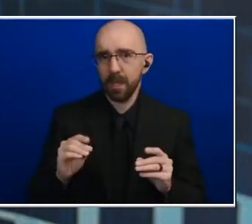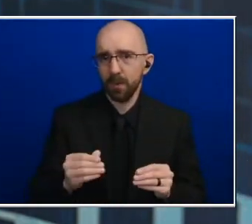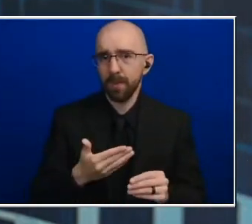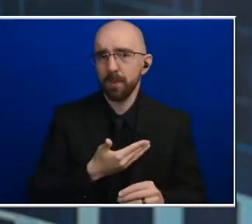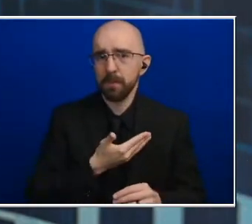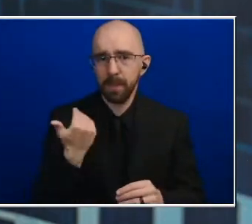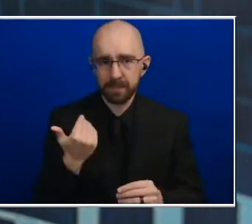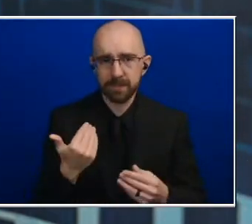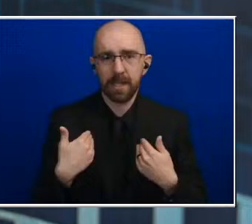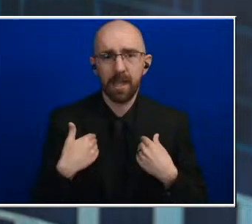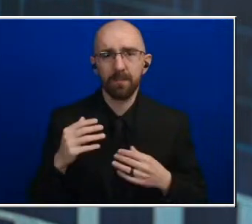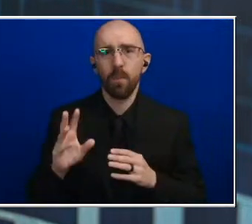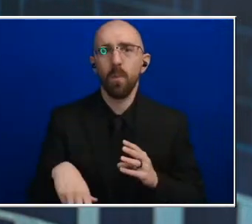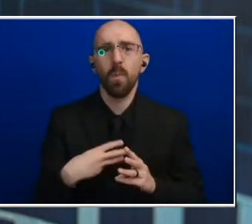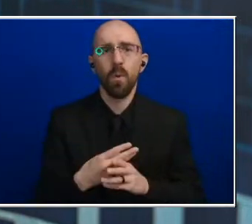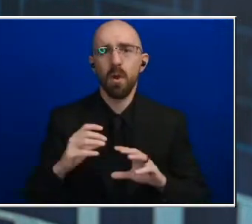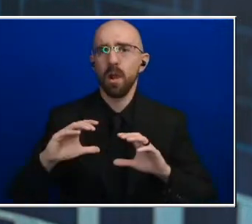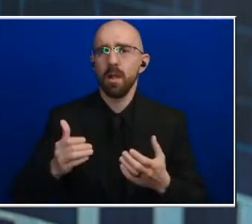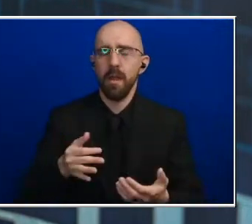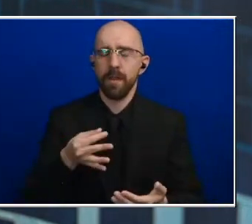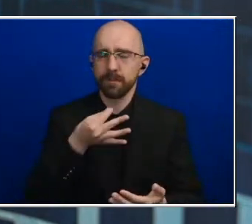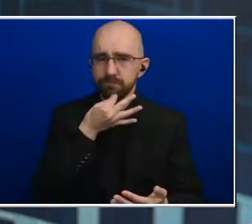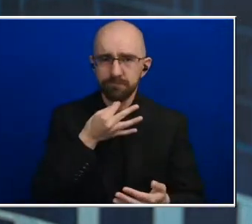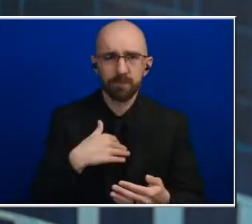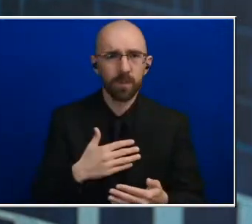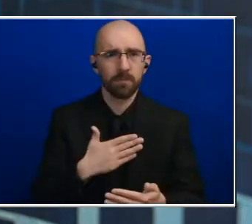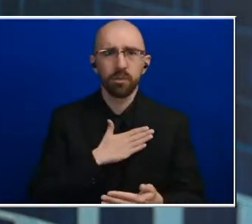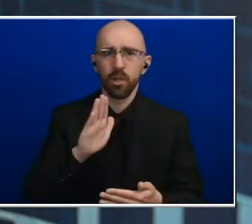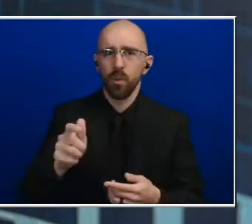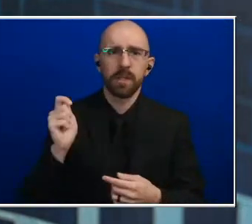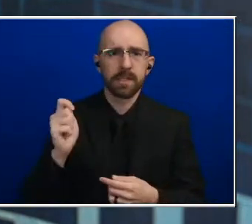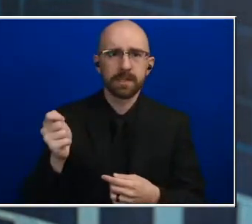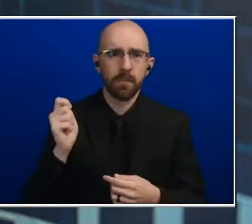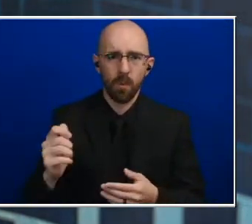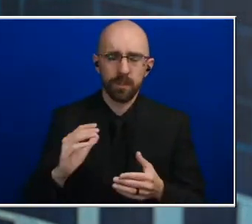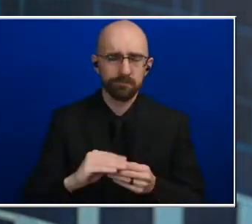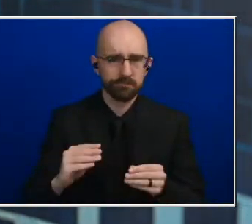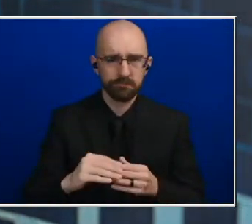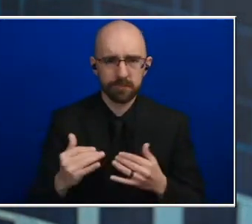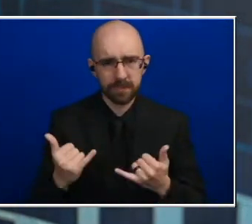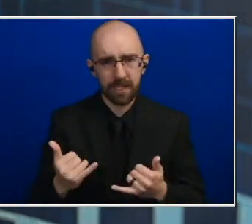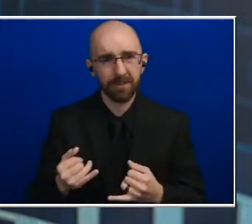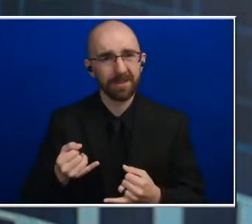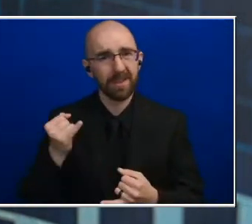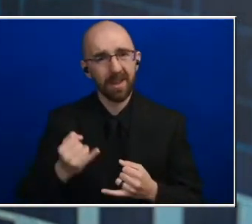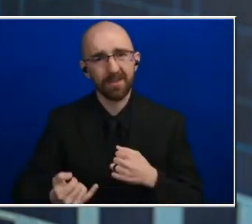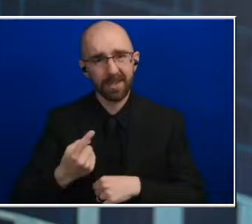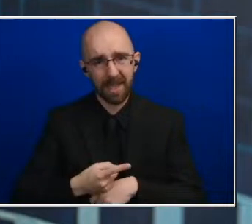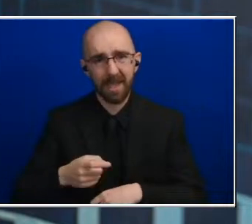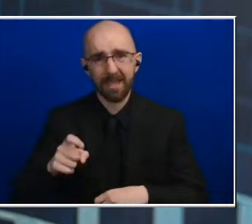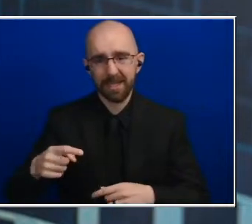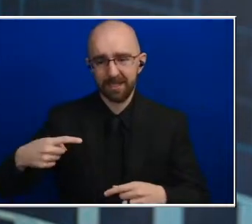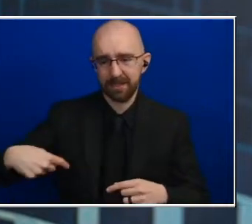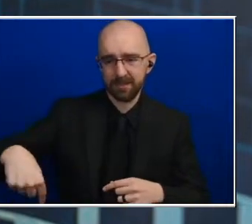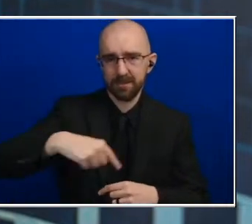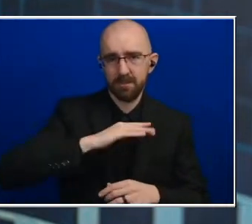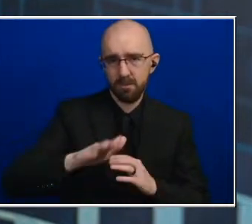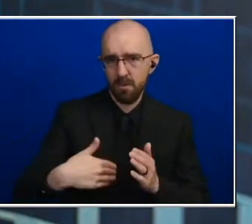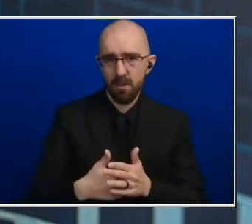class. And we appreciate your testimony today because at the end of the day, it does take all of us. I like to tell people